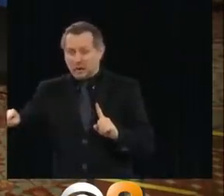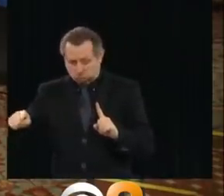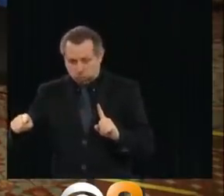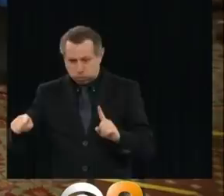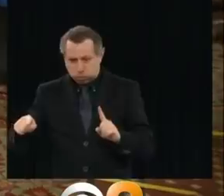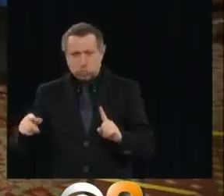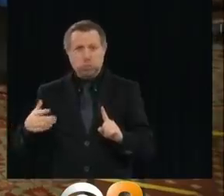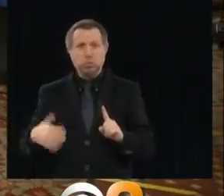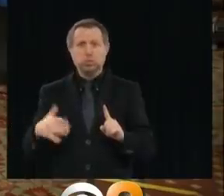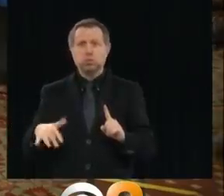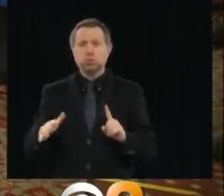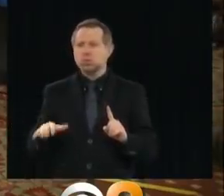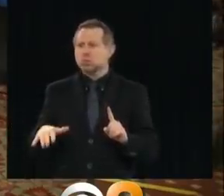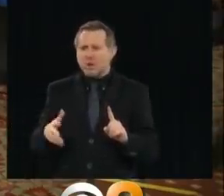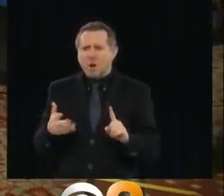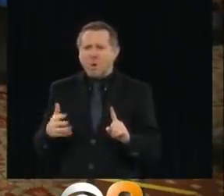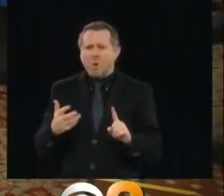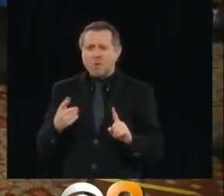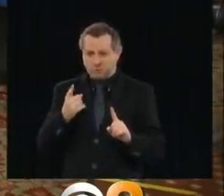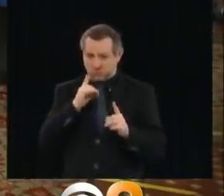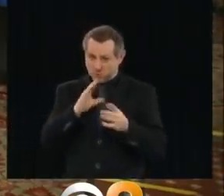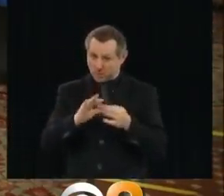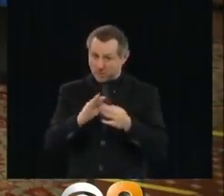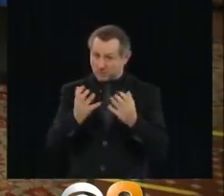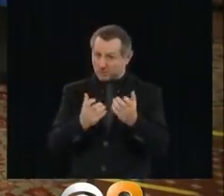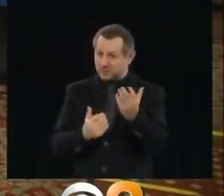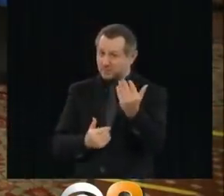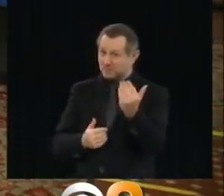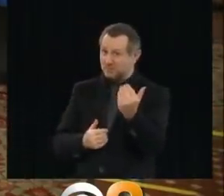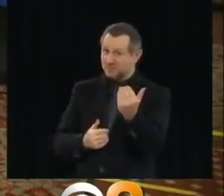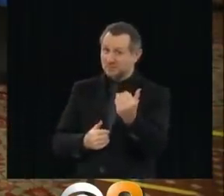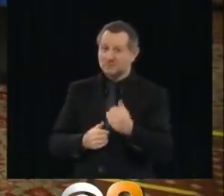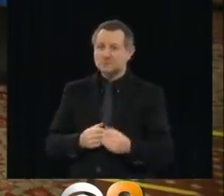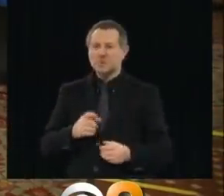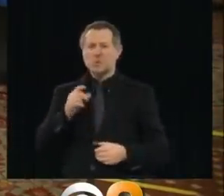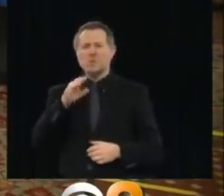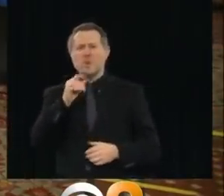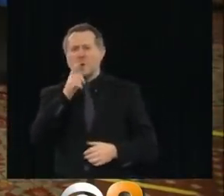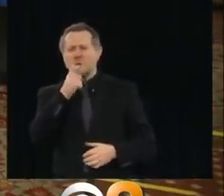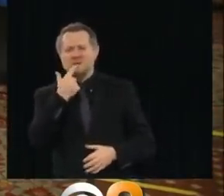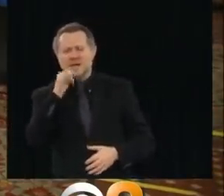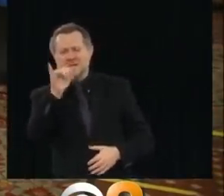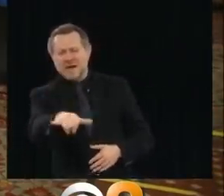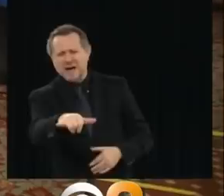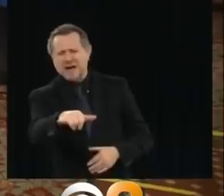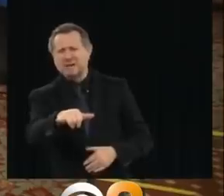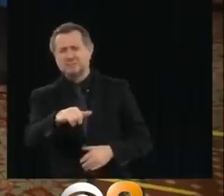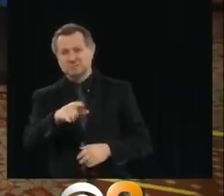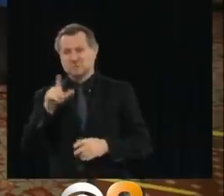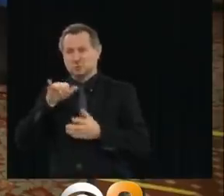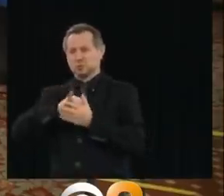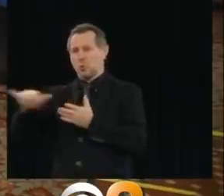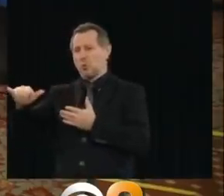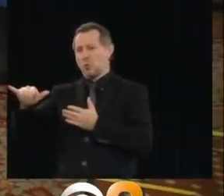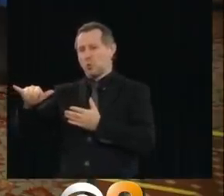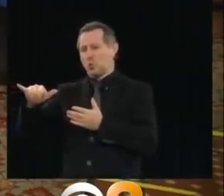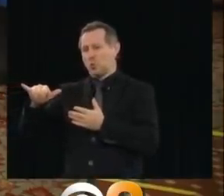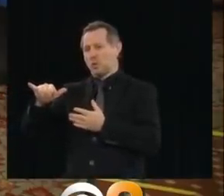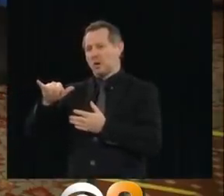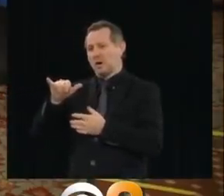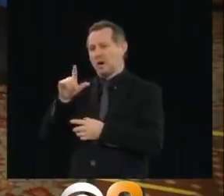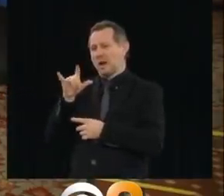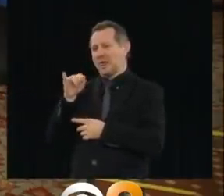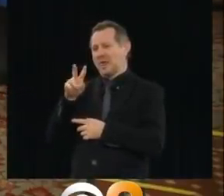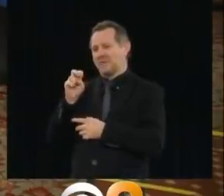performed there afterwards. Can you please comment on that, or any... Who found that? The New York Law Journal. You surveyed